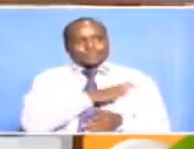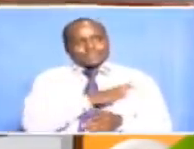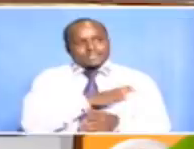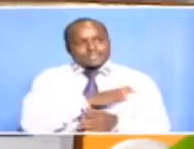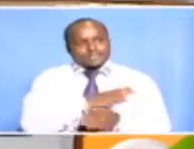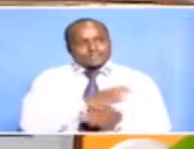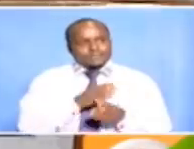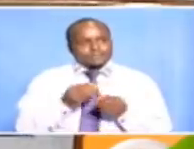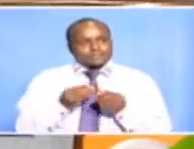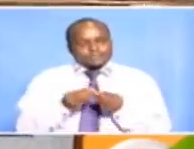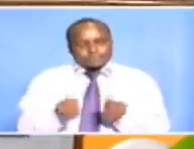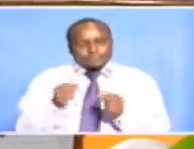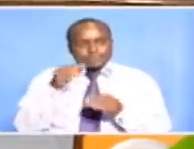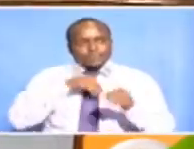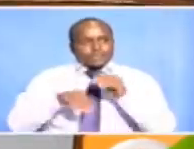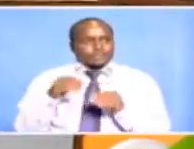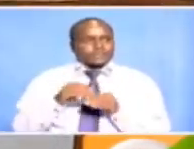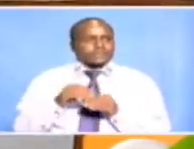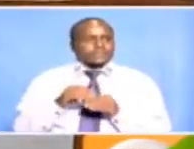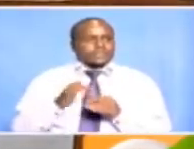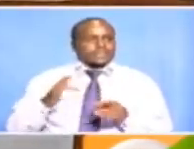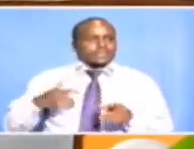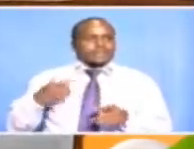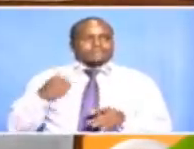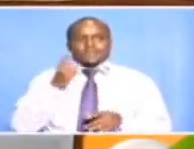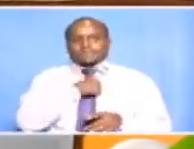corruption issues. Then I felt offended.